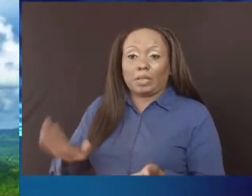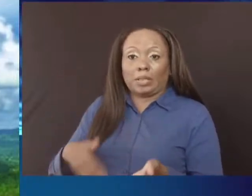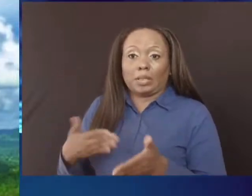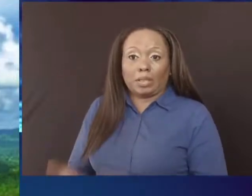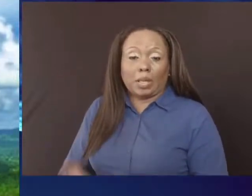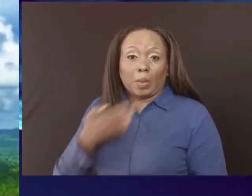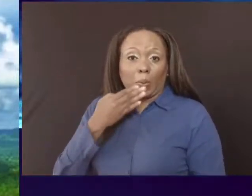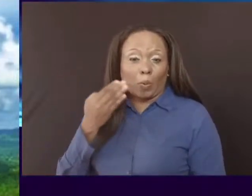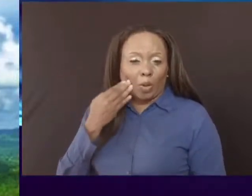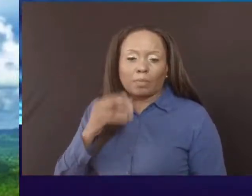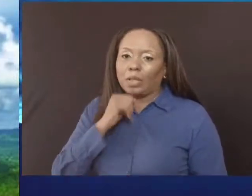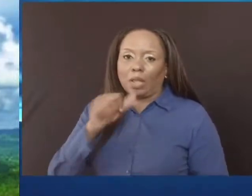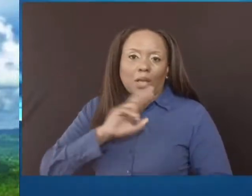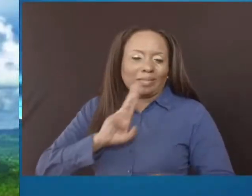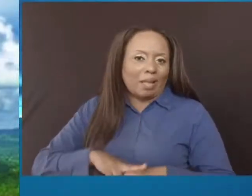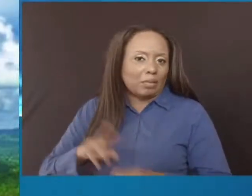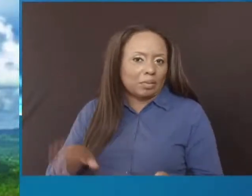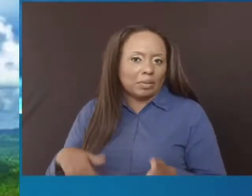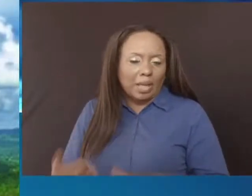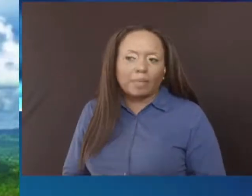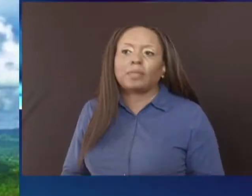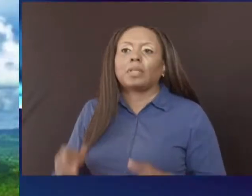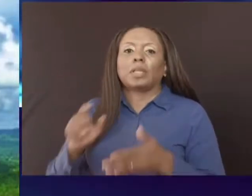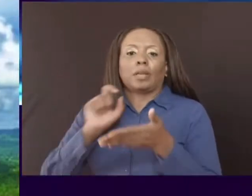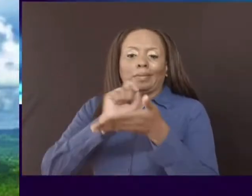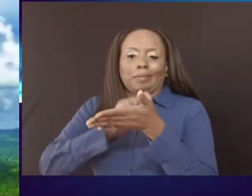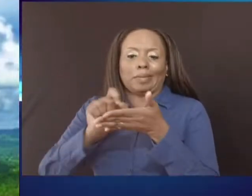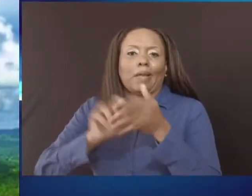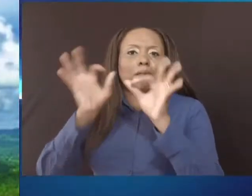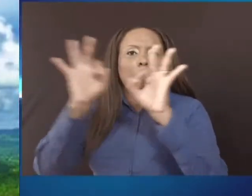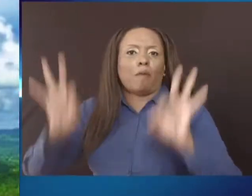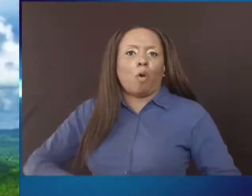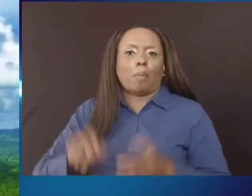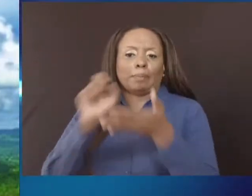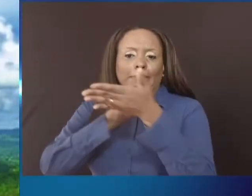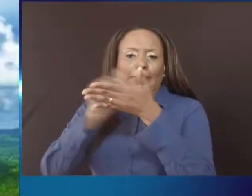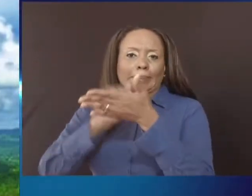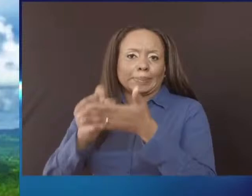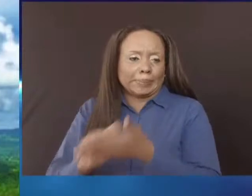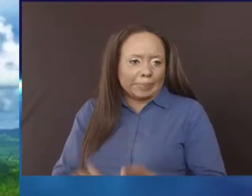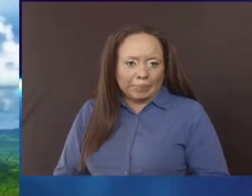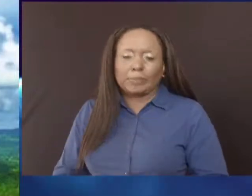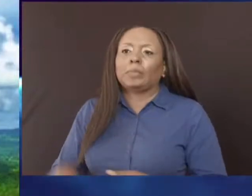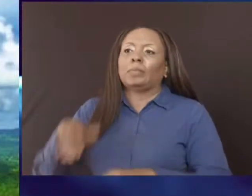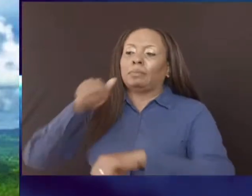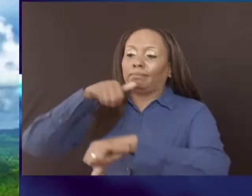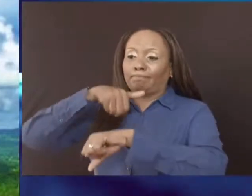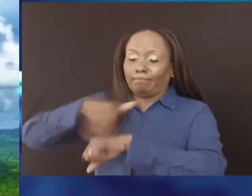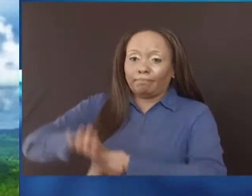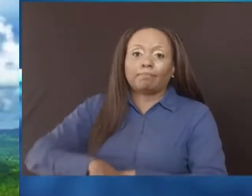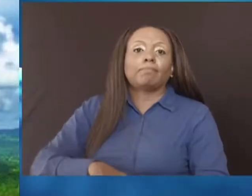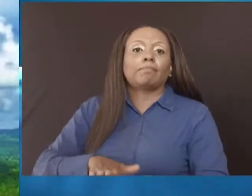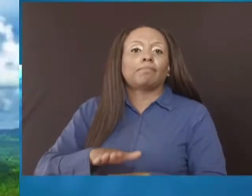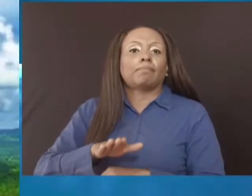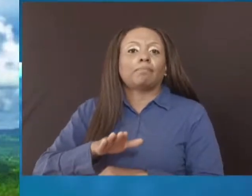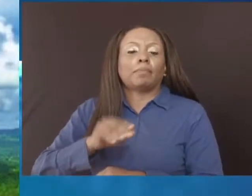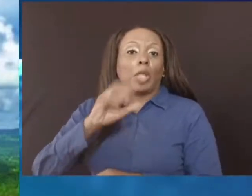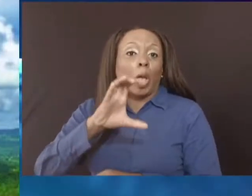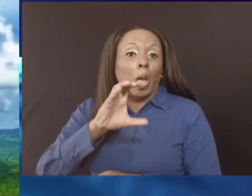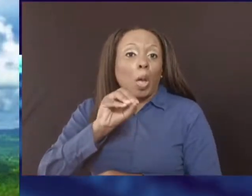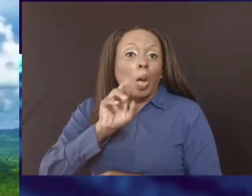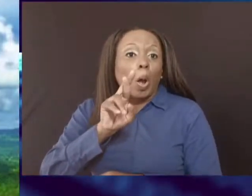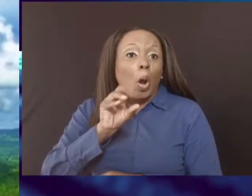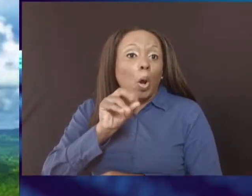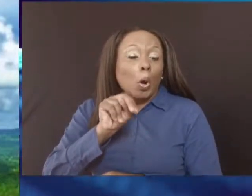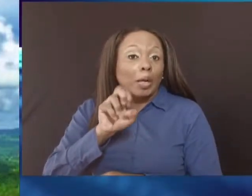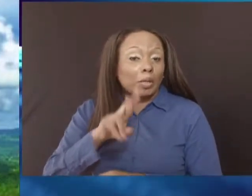a natural death form is filled out. That unnatural death form is submitted to the coroner's office. The coroner's